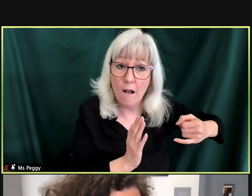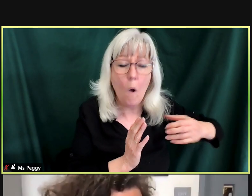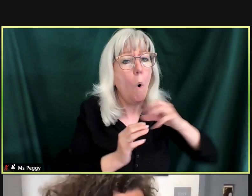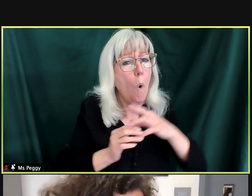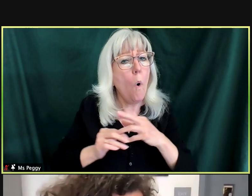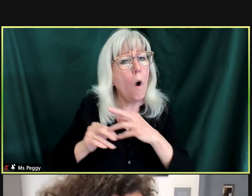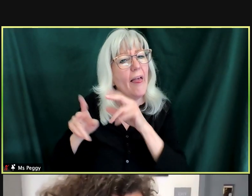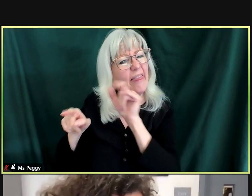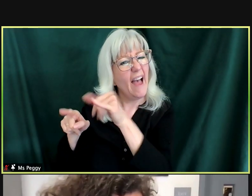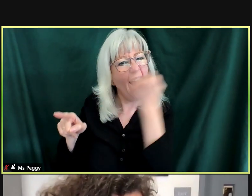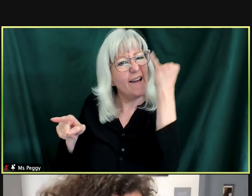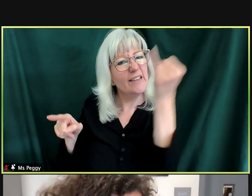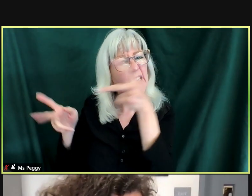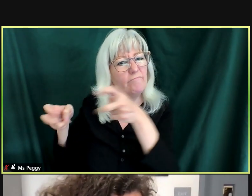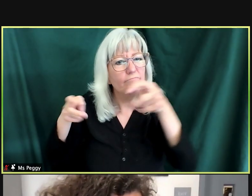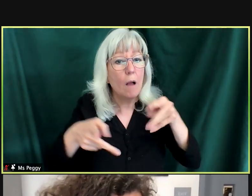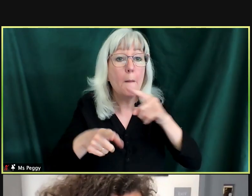Los Angeles.